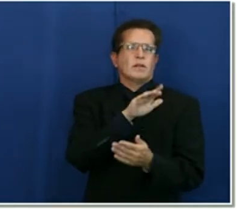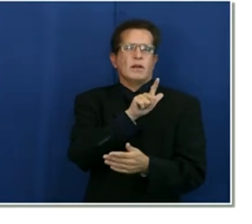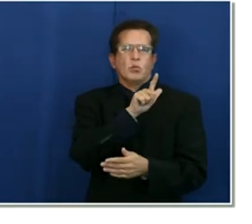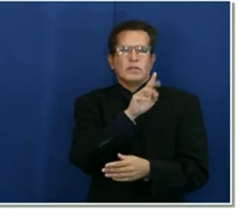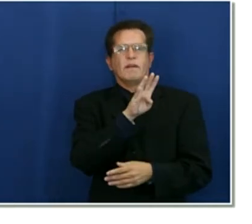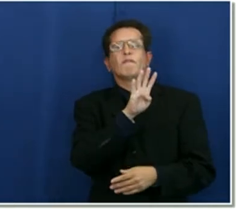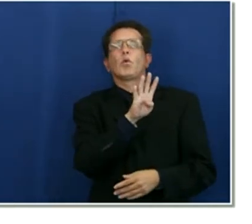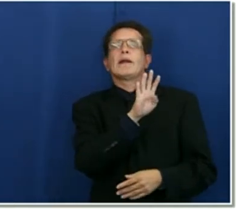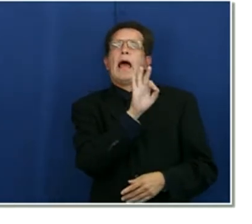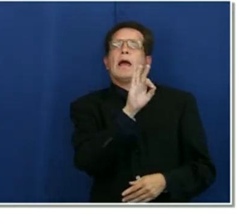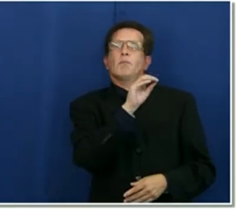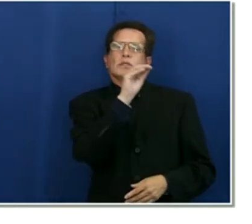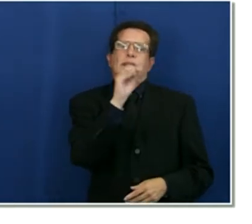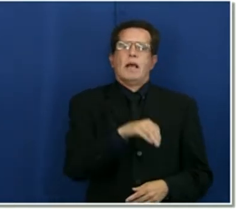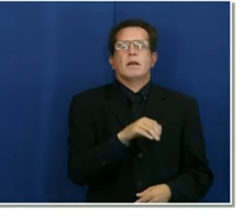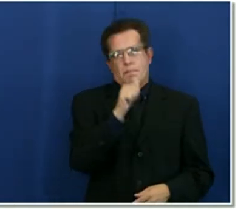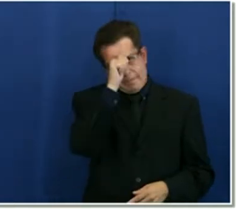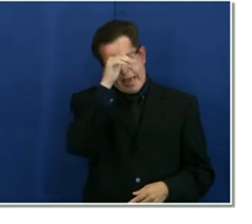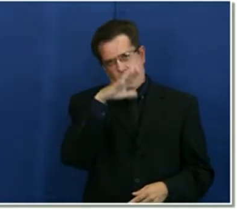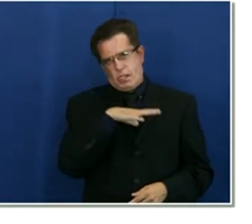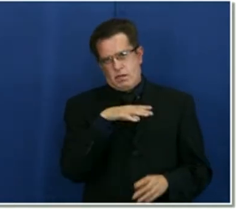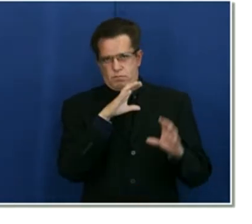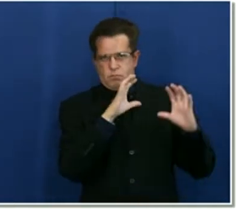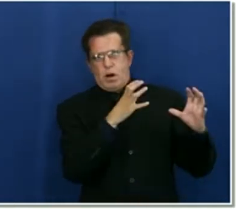24,926, or 49%, are male.